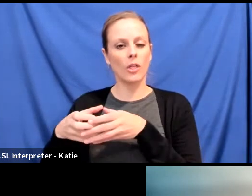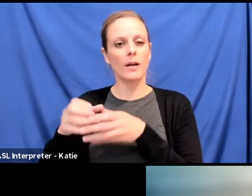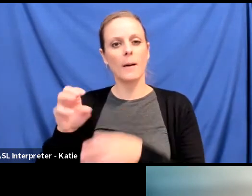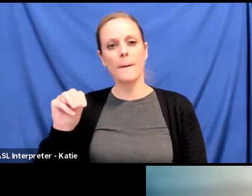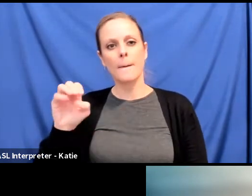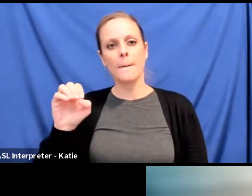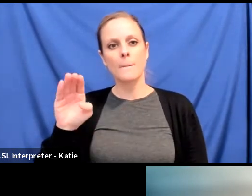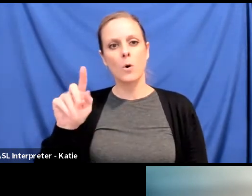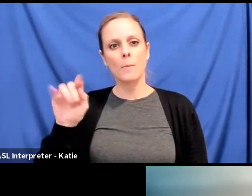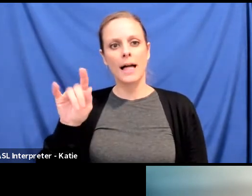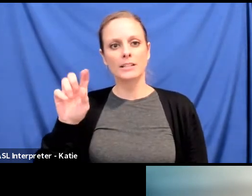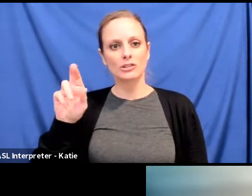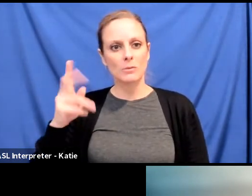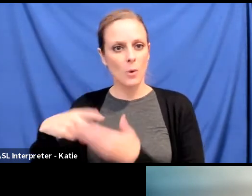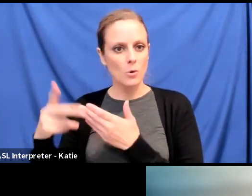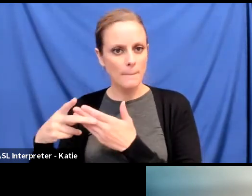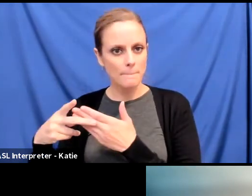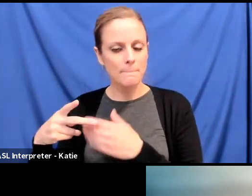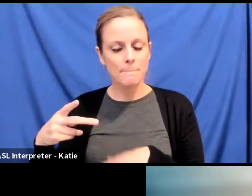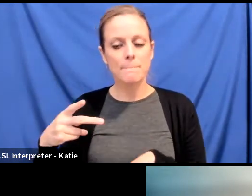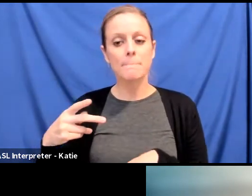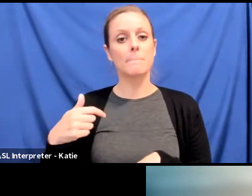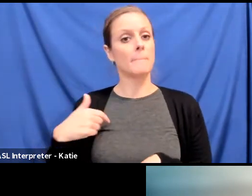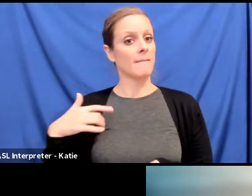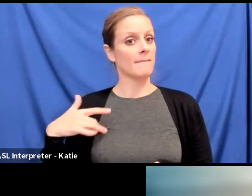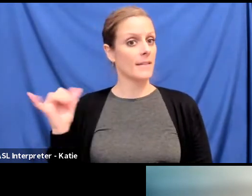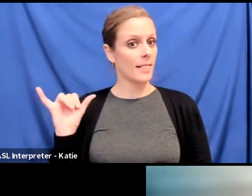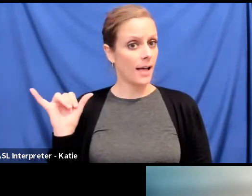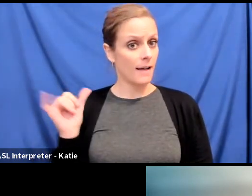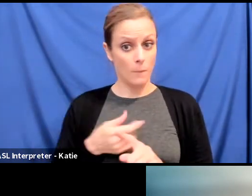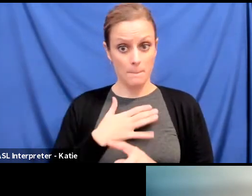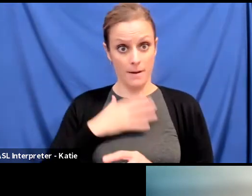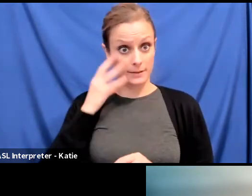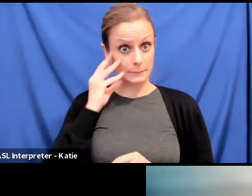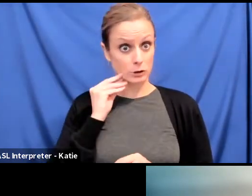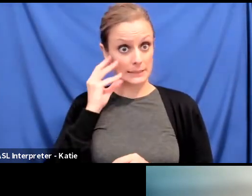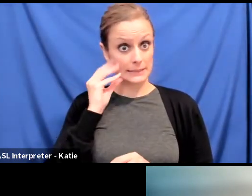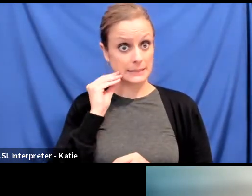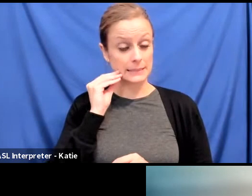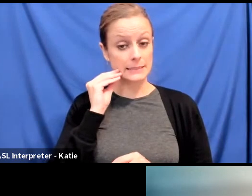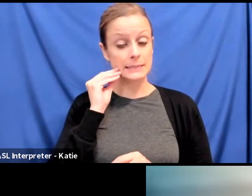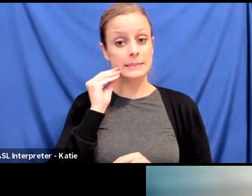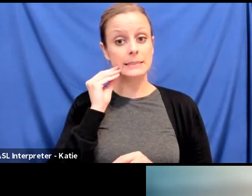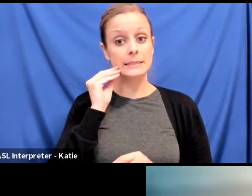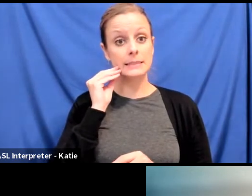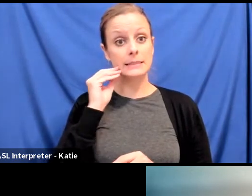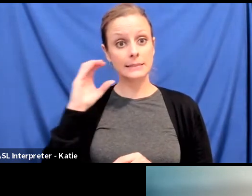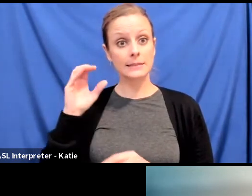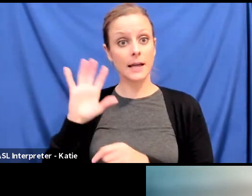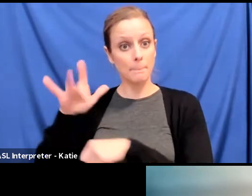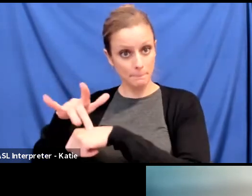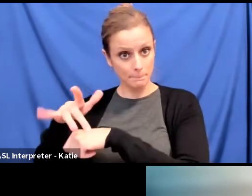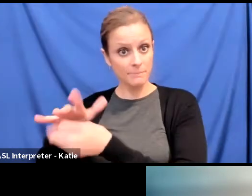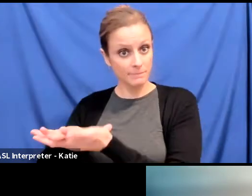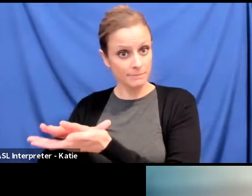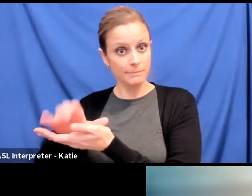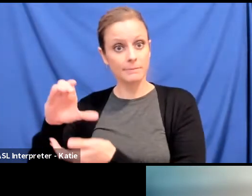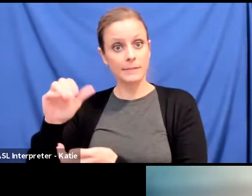And I feel like from my experience being at Castlemont and some of these